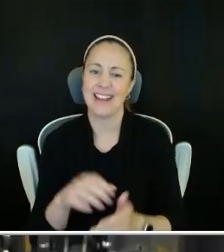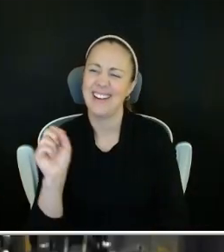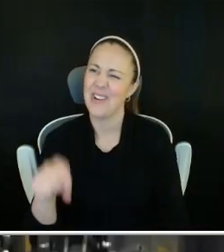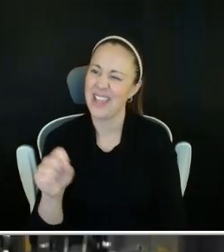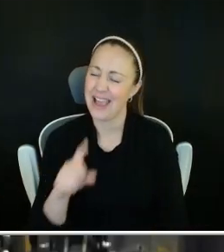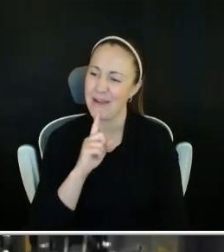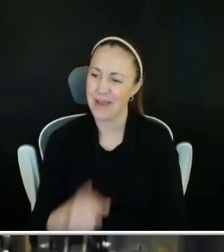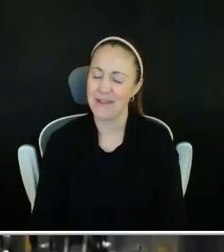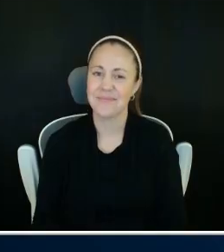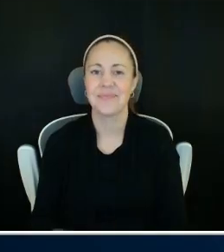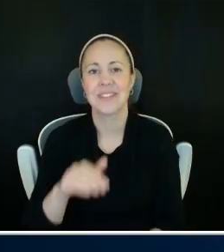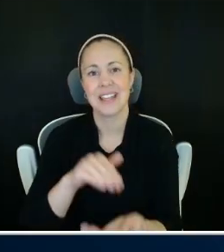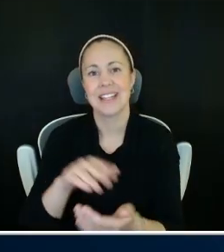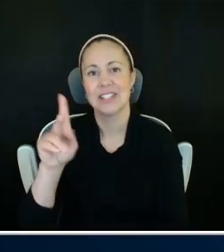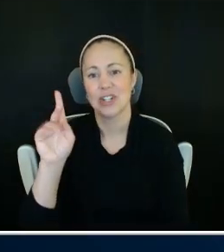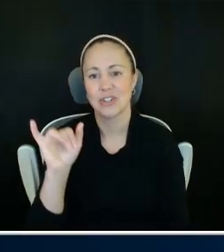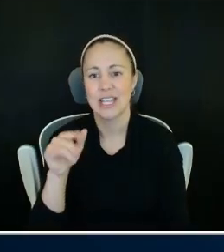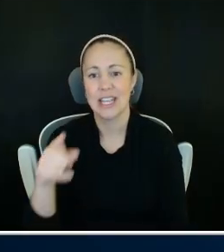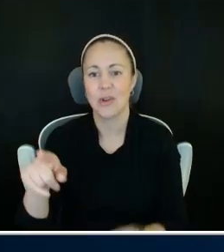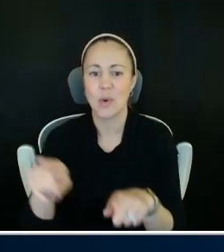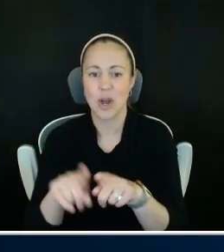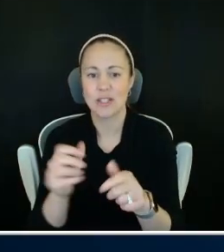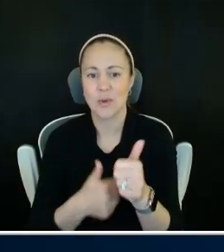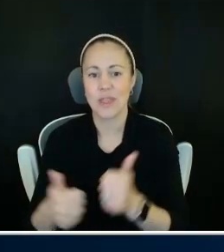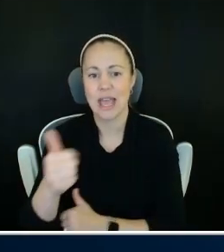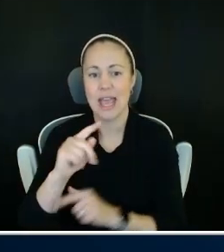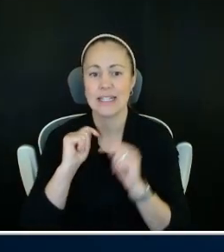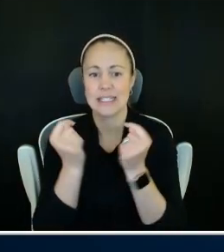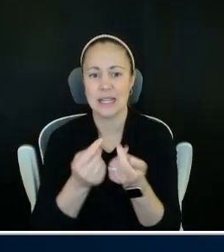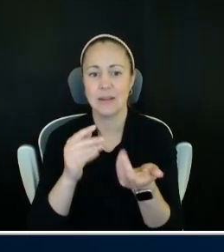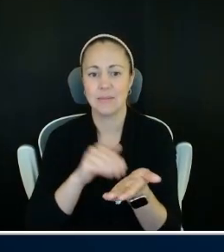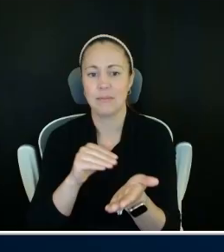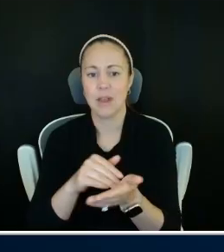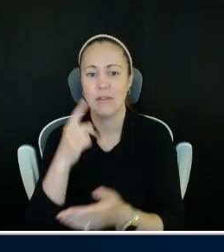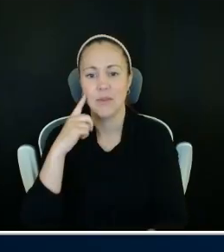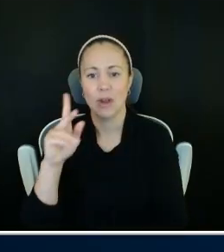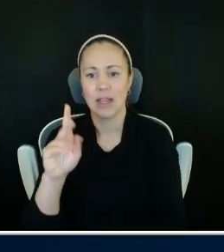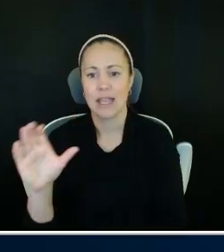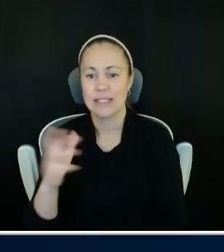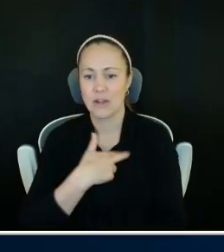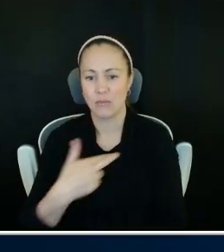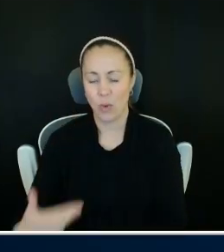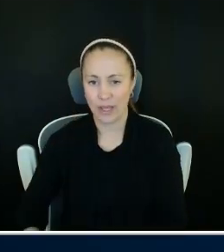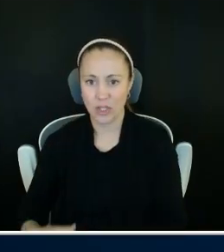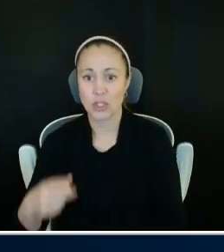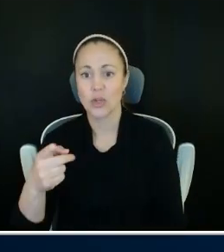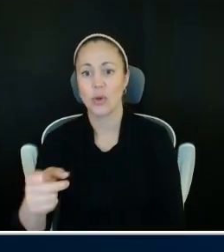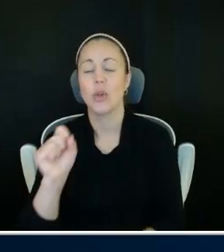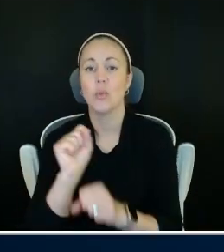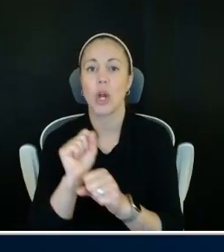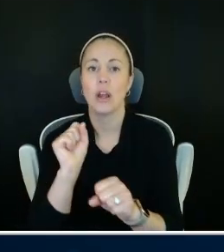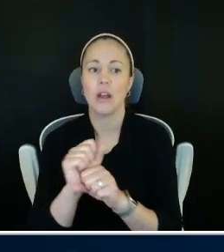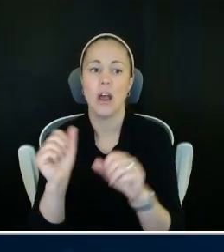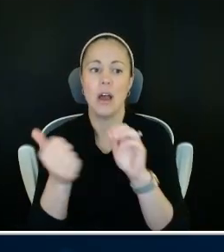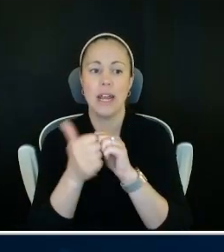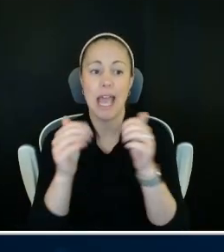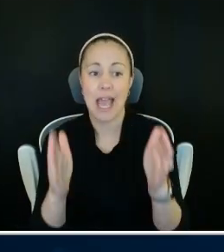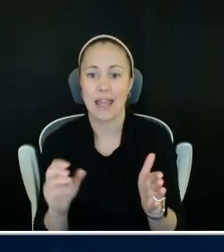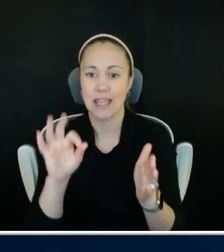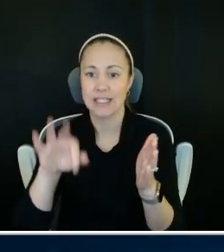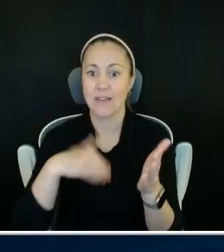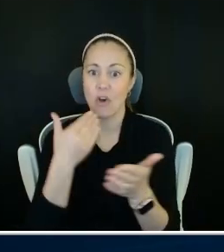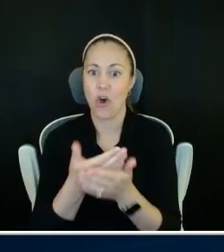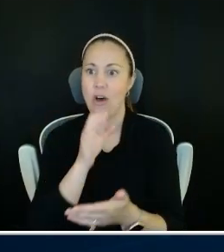you're also, as we know, the head team physician for the Kansas City Royals. So you work on athletes of all age ranges.